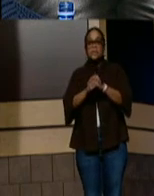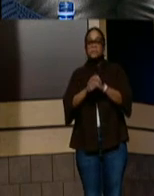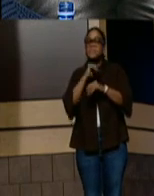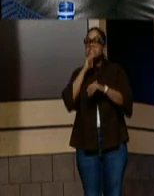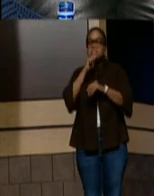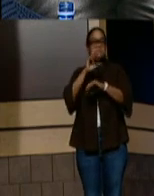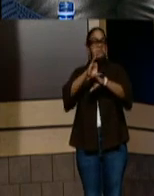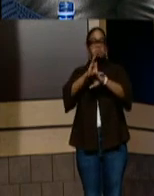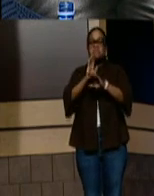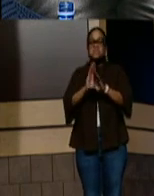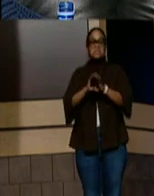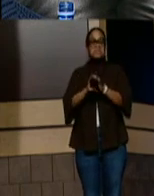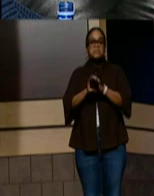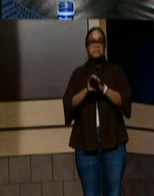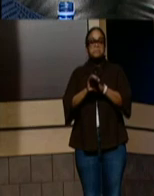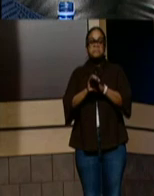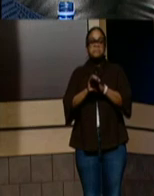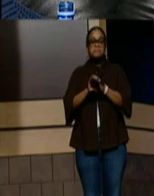the church